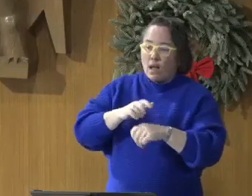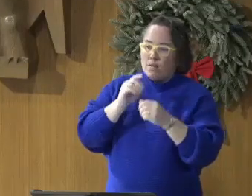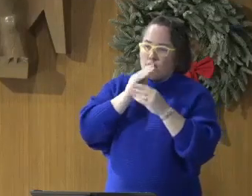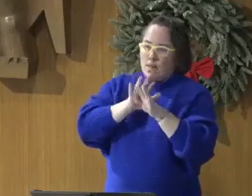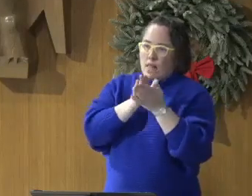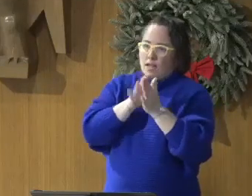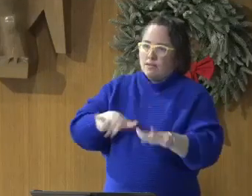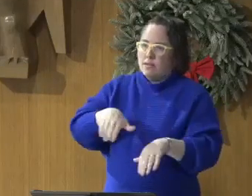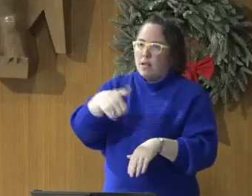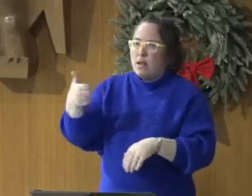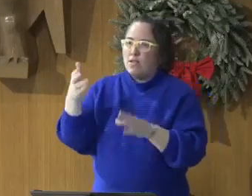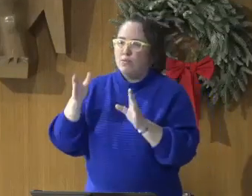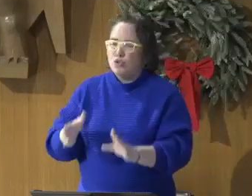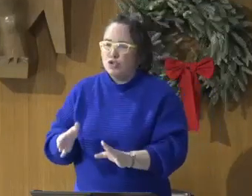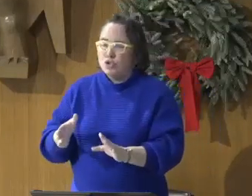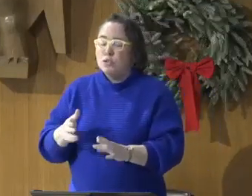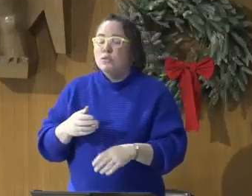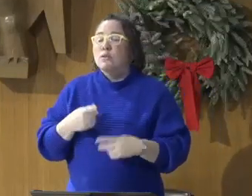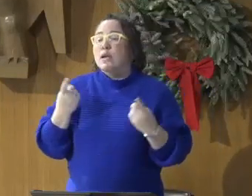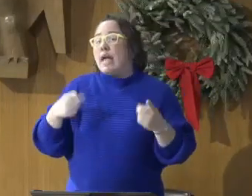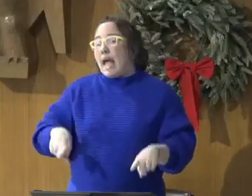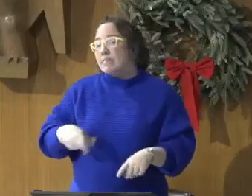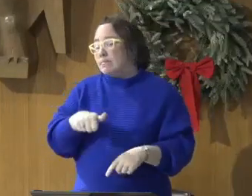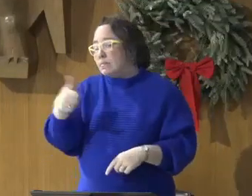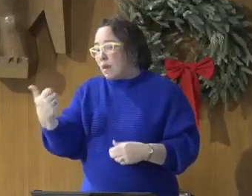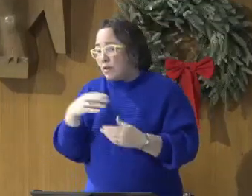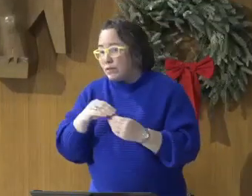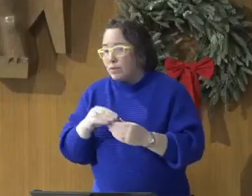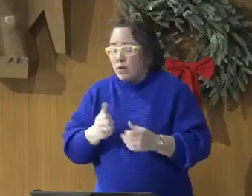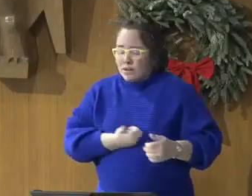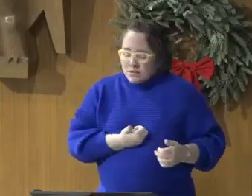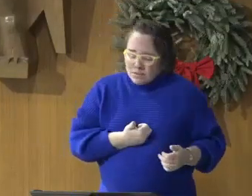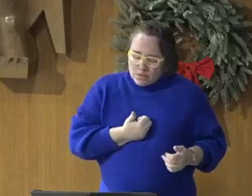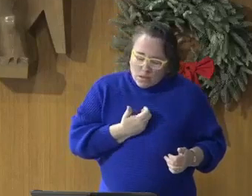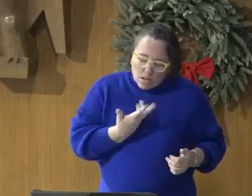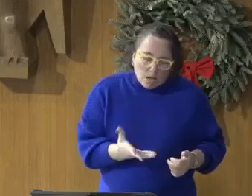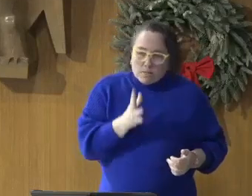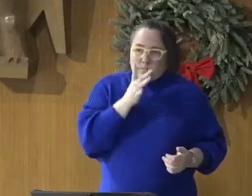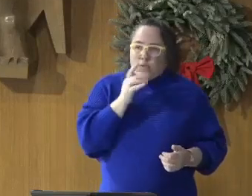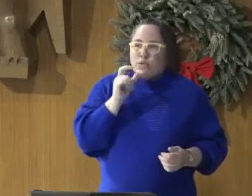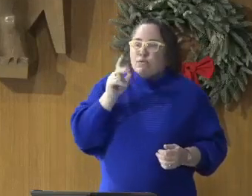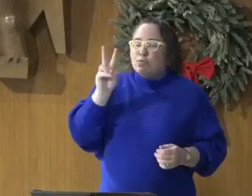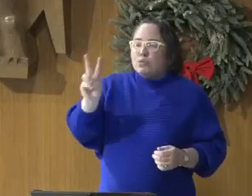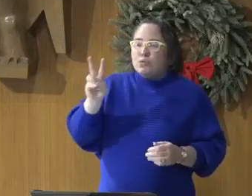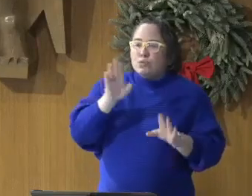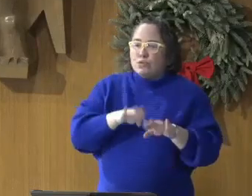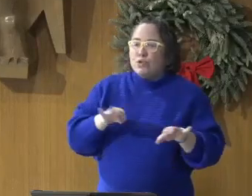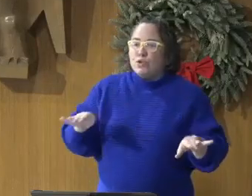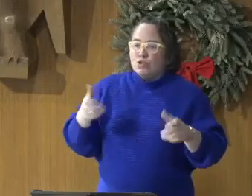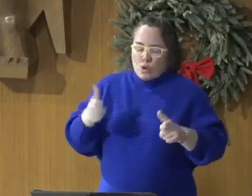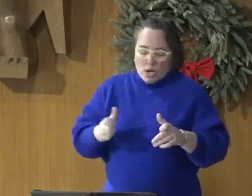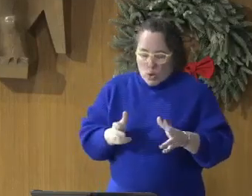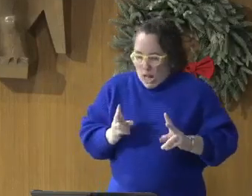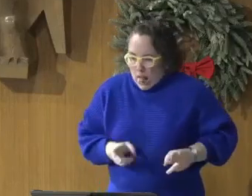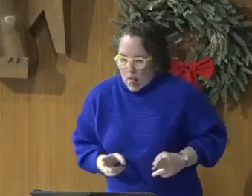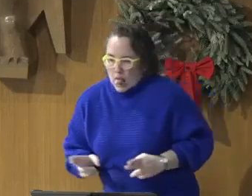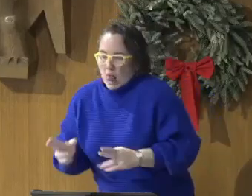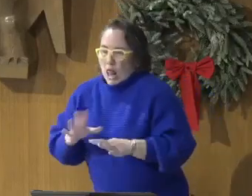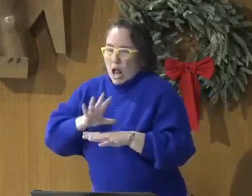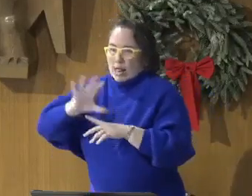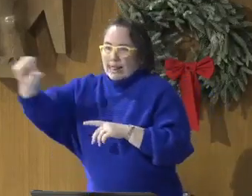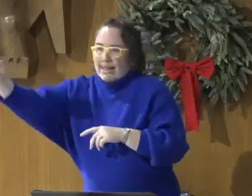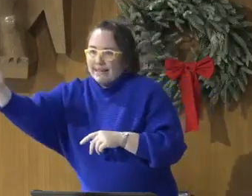And an exhausted mom of two was trying her best to get her kids out the door of a